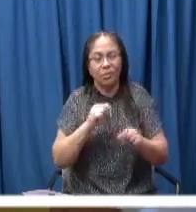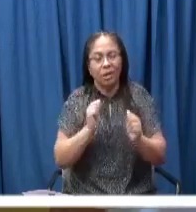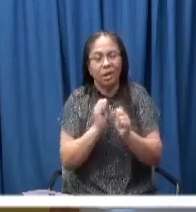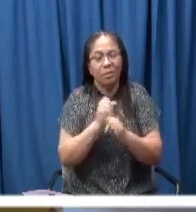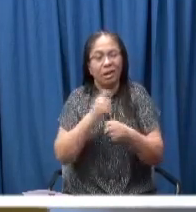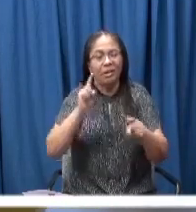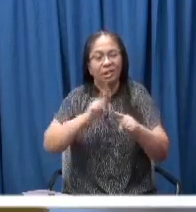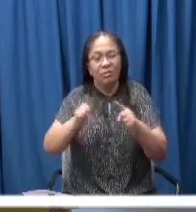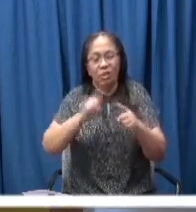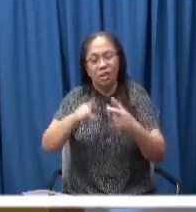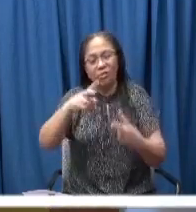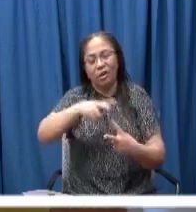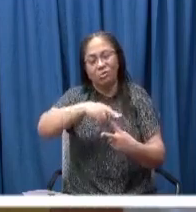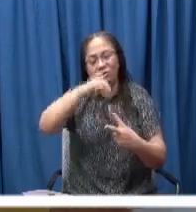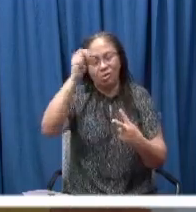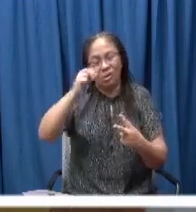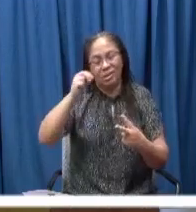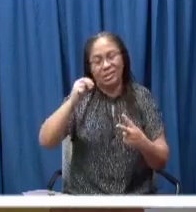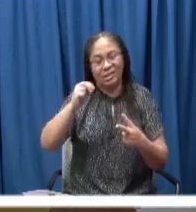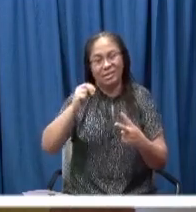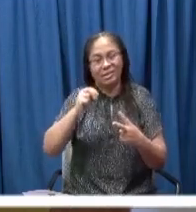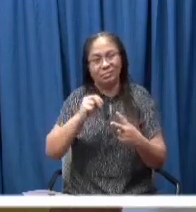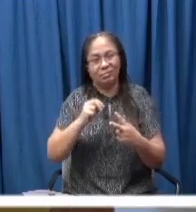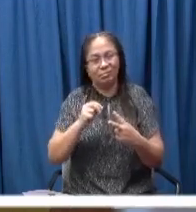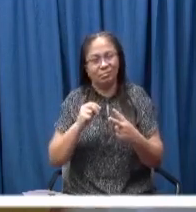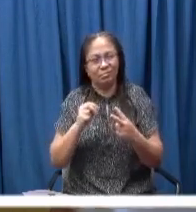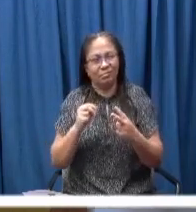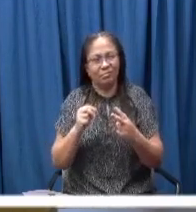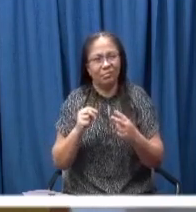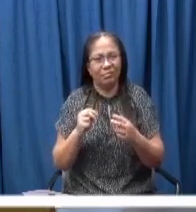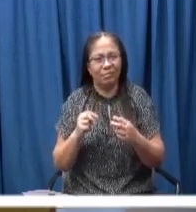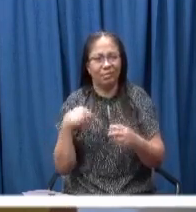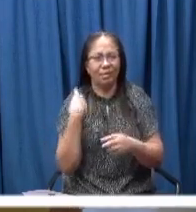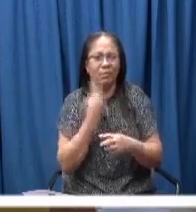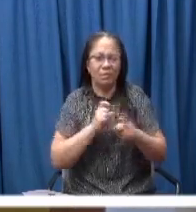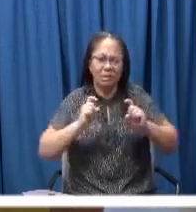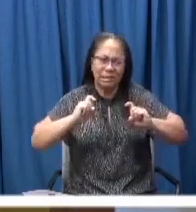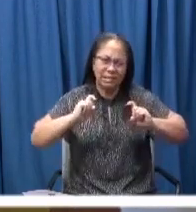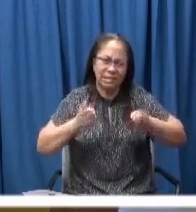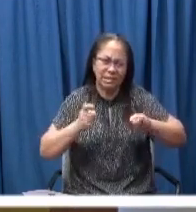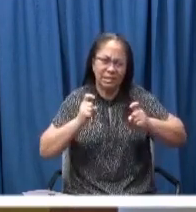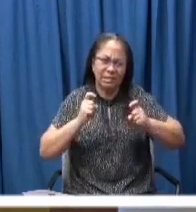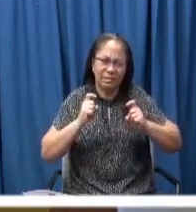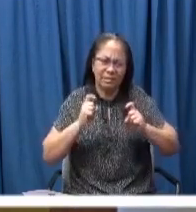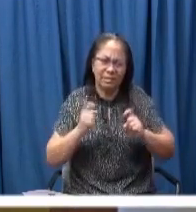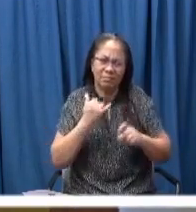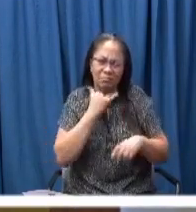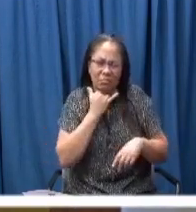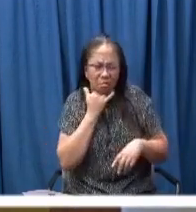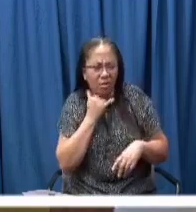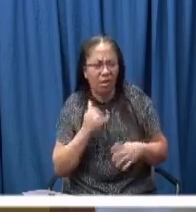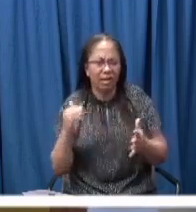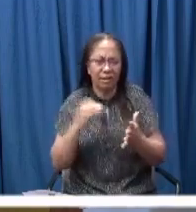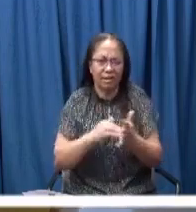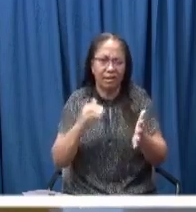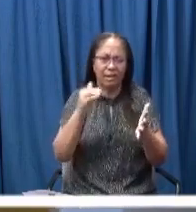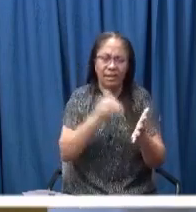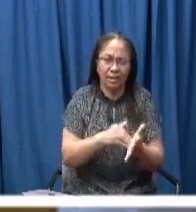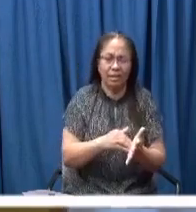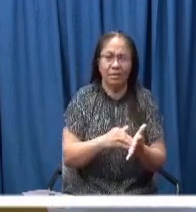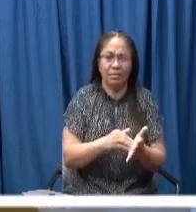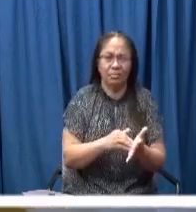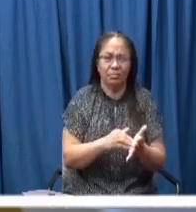7 deadly sins that have become so alluring to us. And that's the thief that destroys. Let